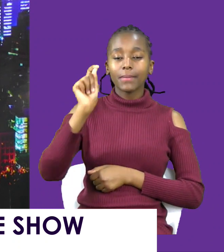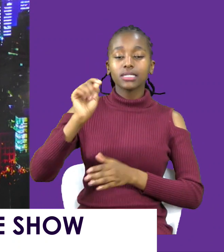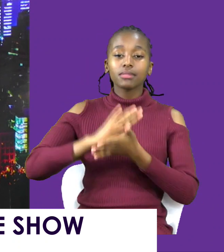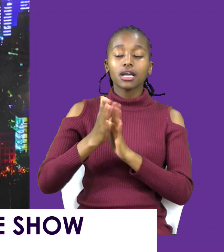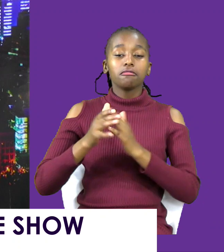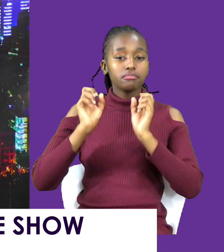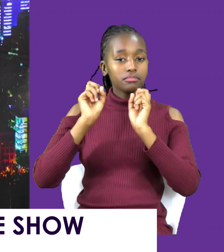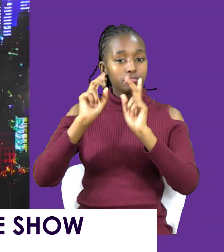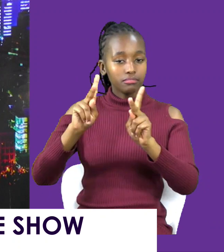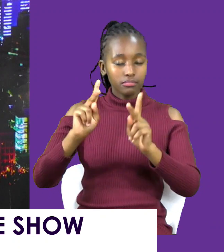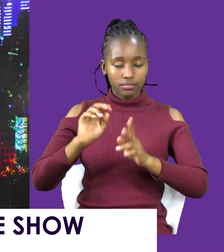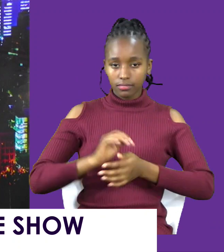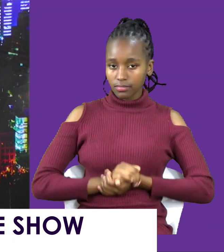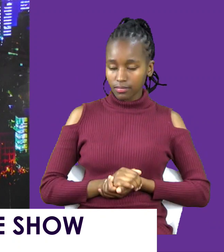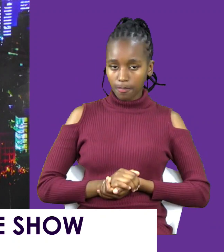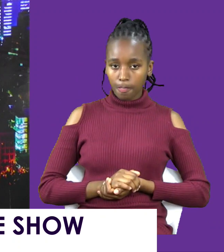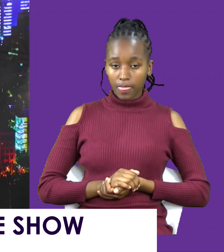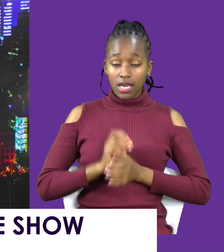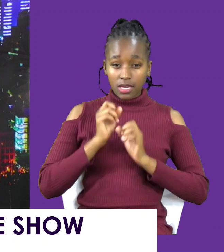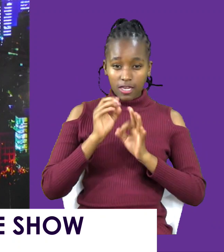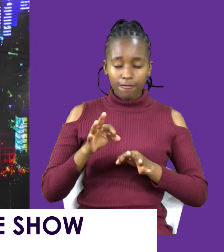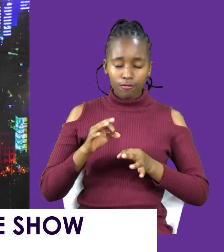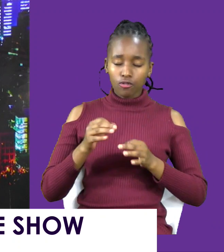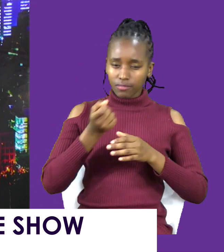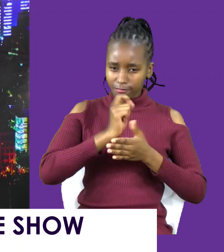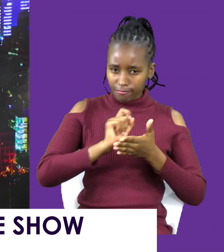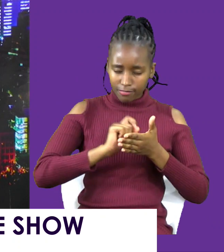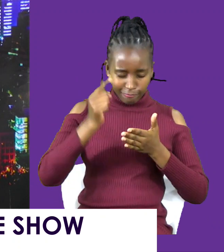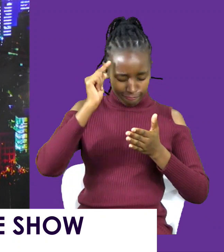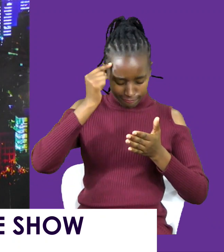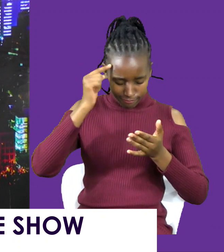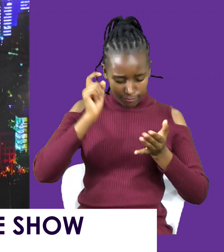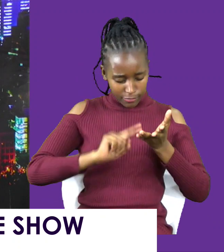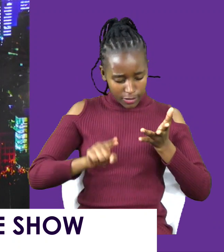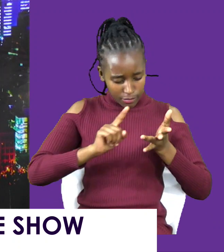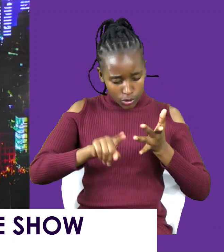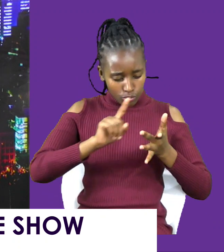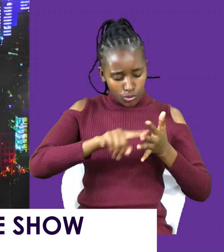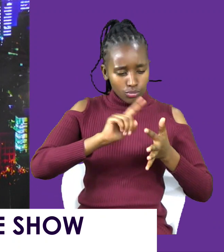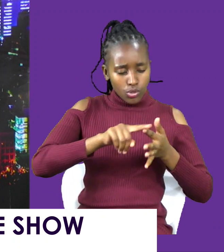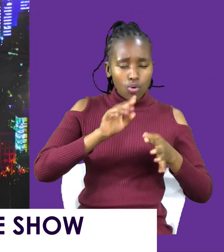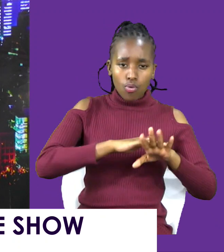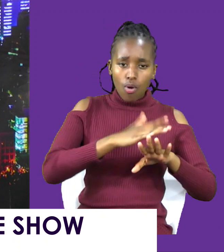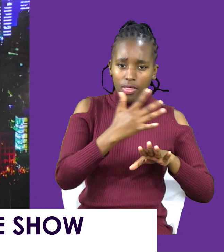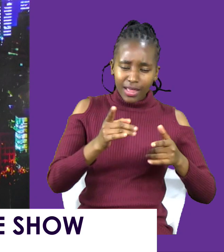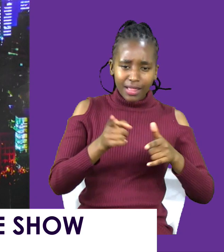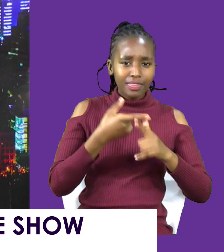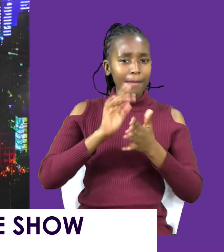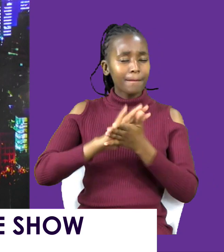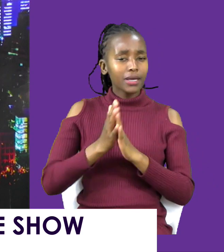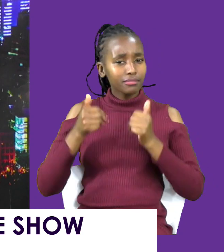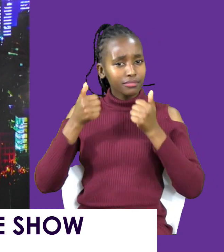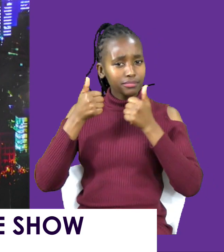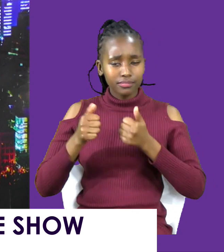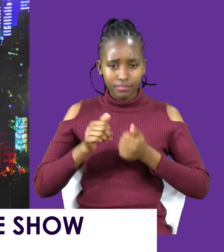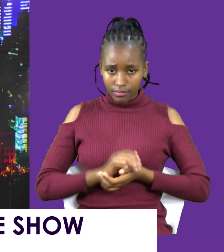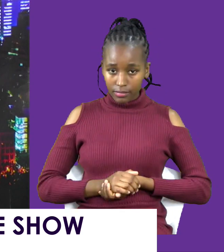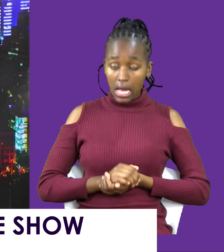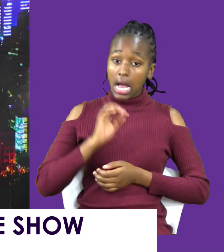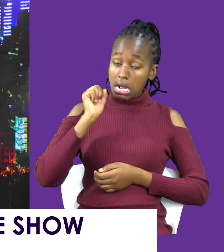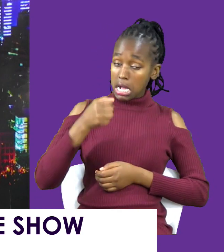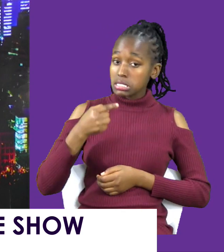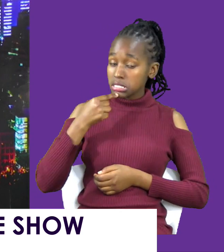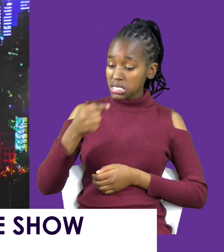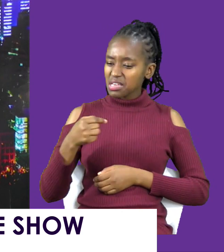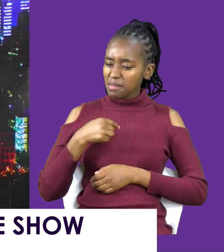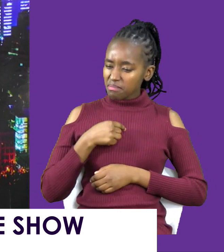the mind, you place these facts one by one. There are people that have made it. That will make you have faith. You may say, I cannot sit